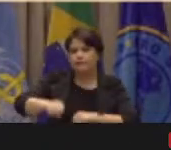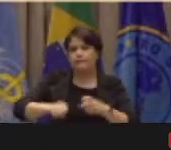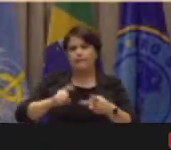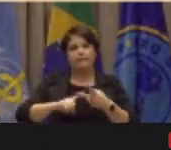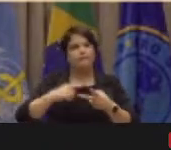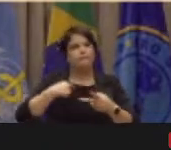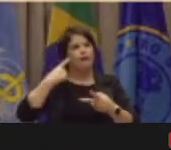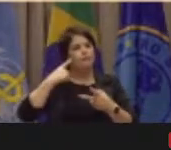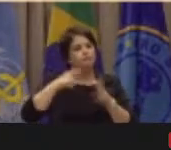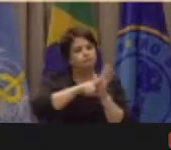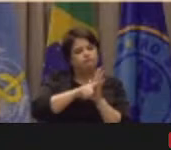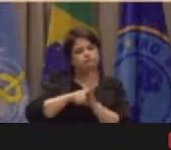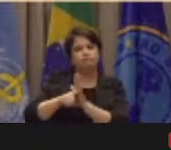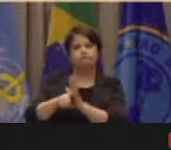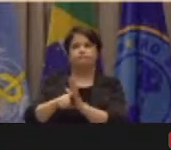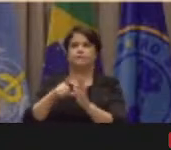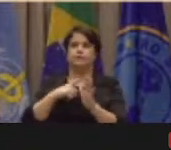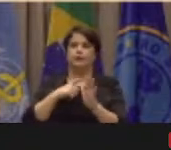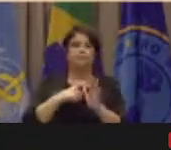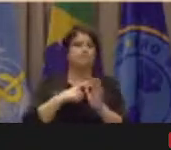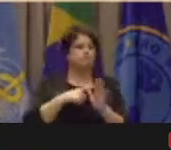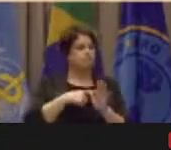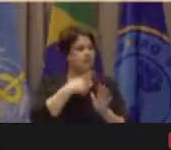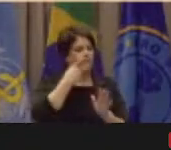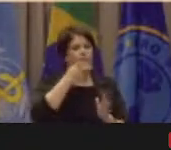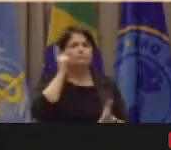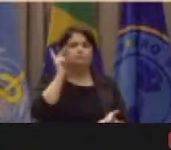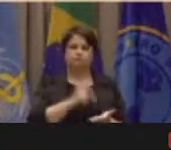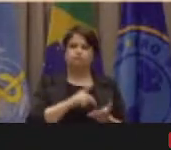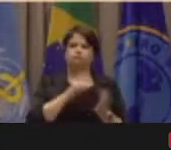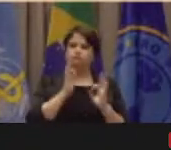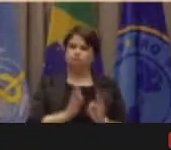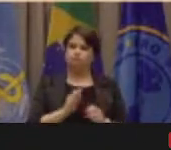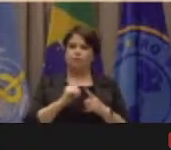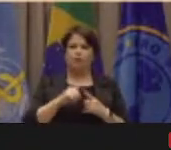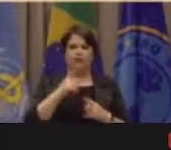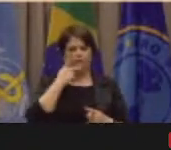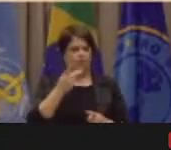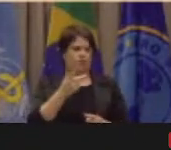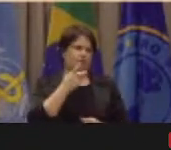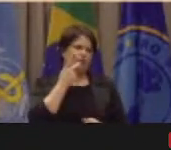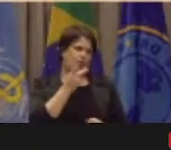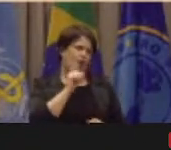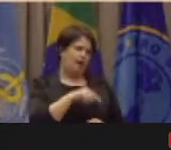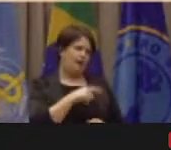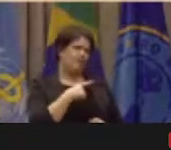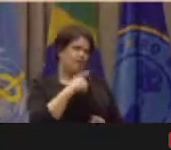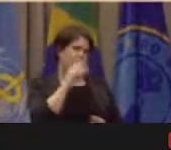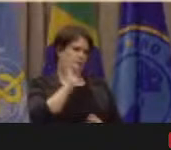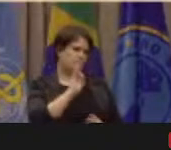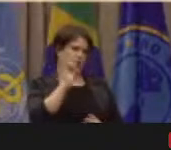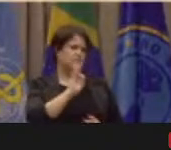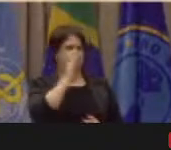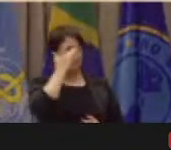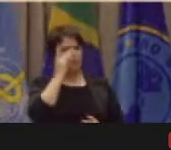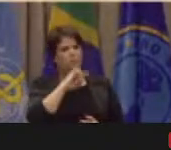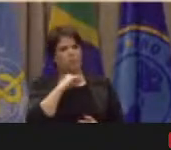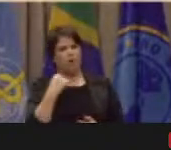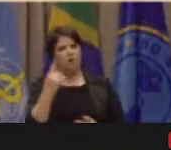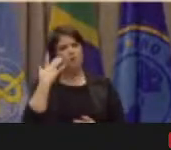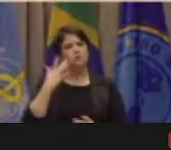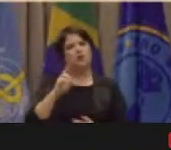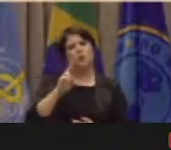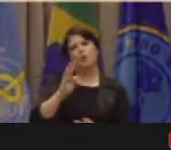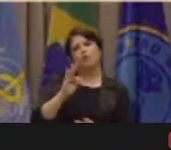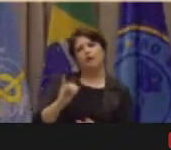if that makes sense, and also honesty, because there was a person that said this percentage of